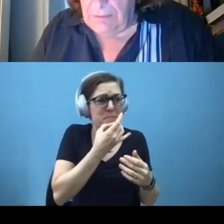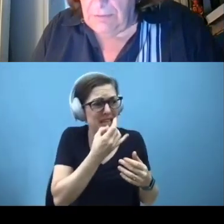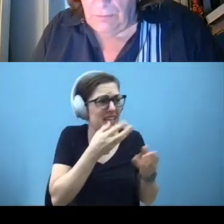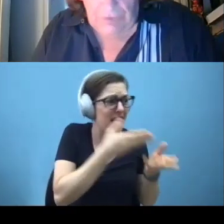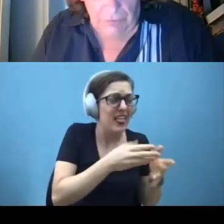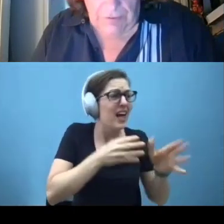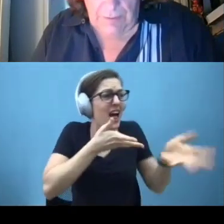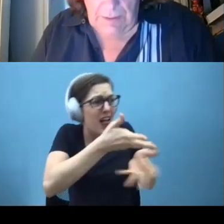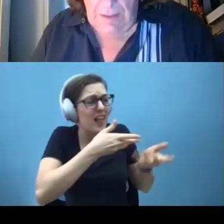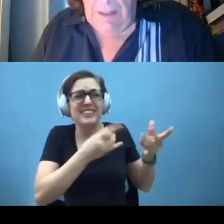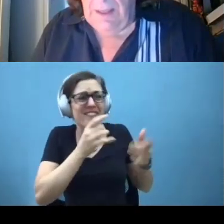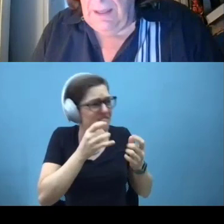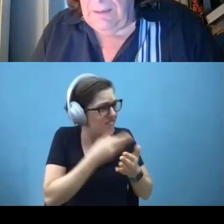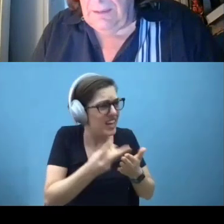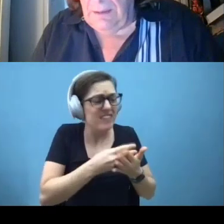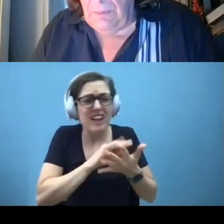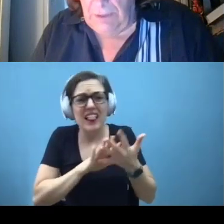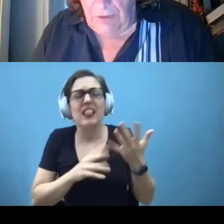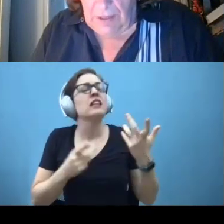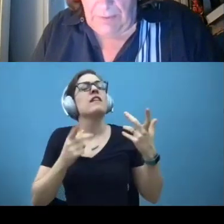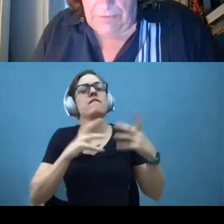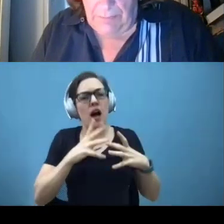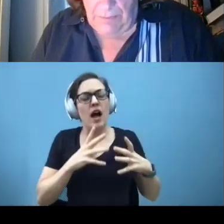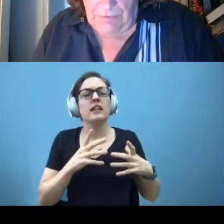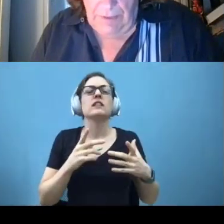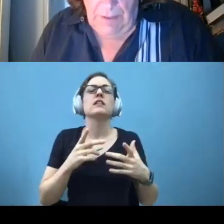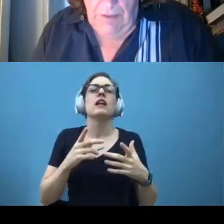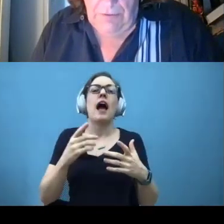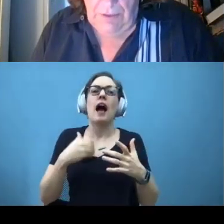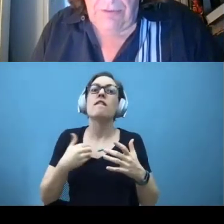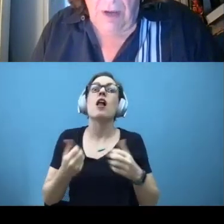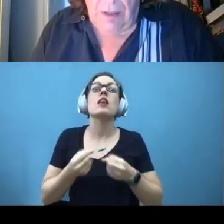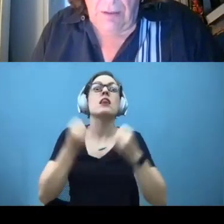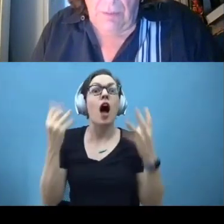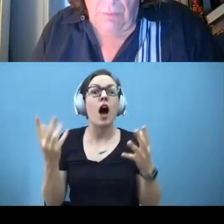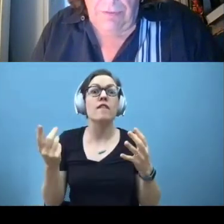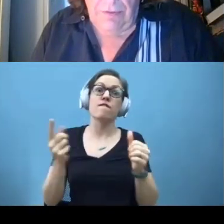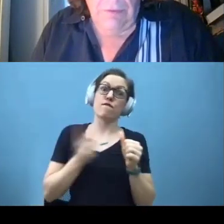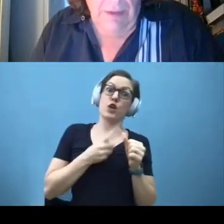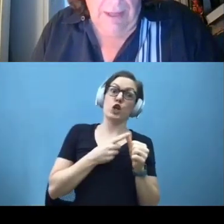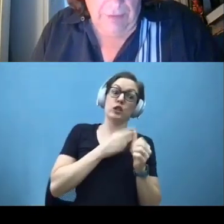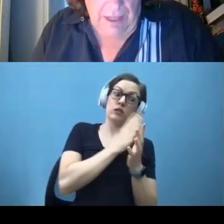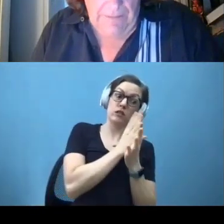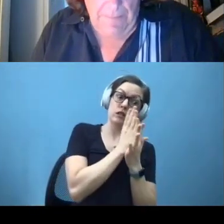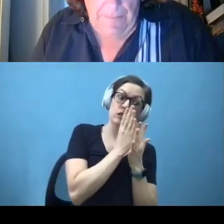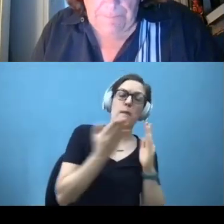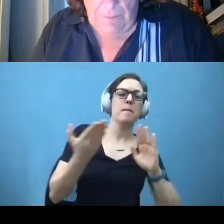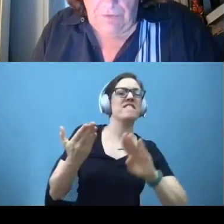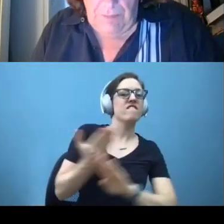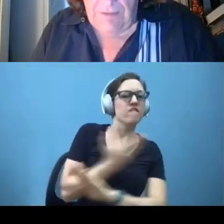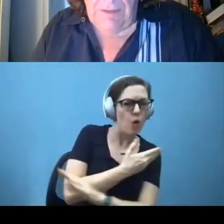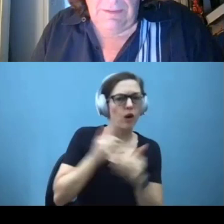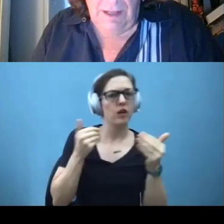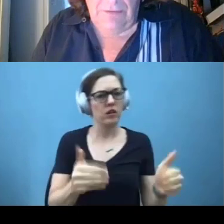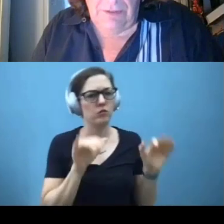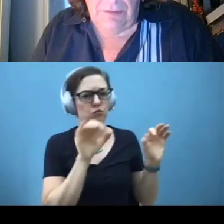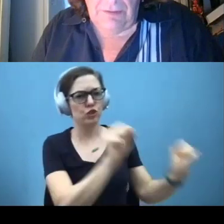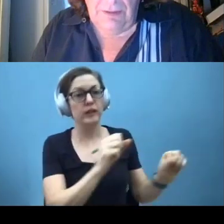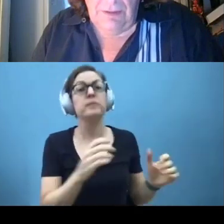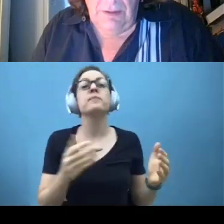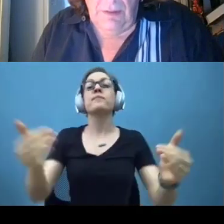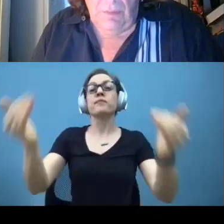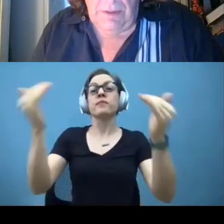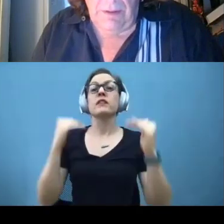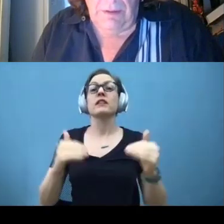place to reduce it, and we're going to talk about some of those. So let's start with the next slide, which basically tells